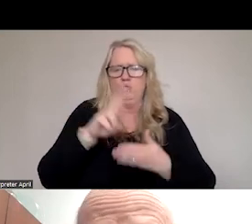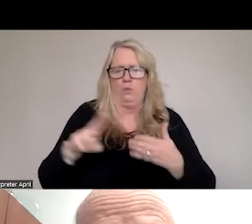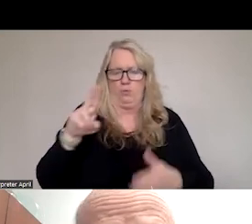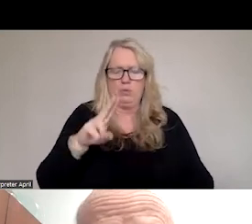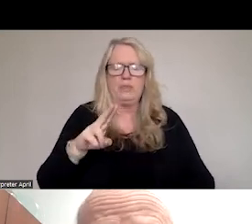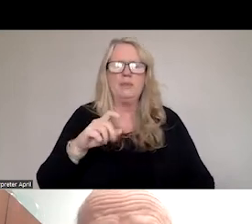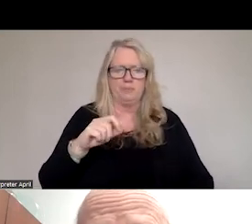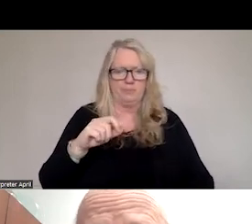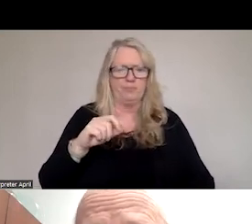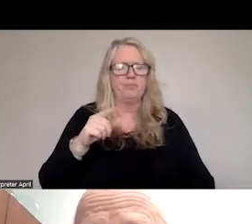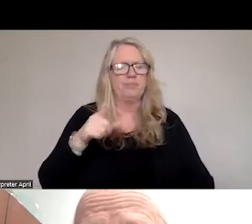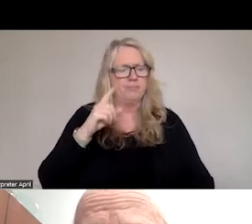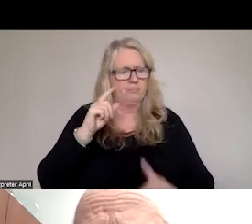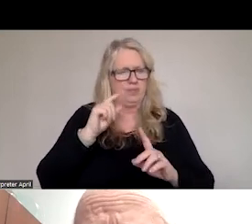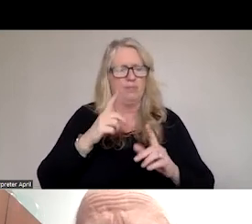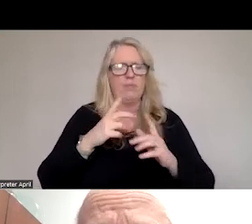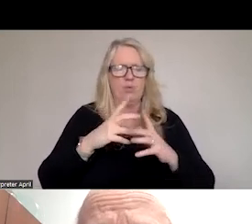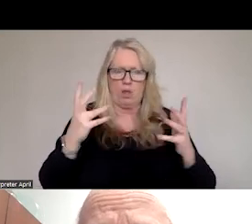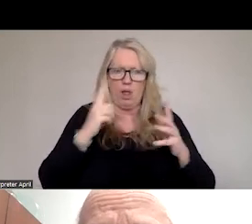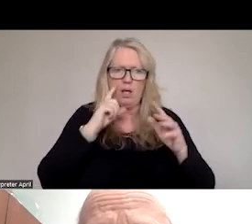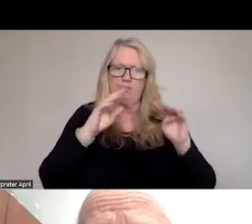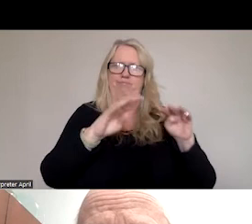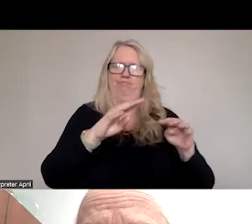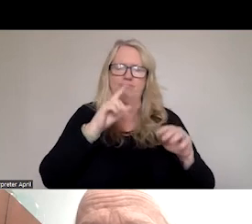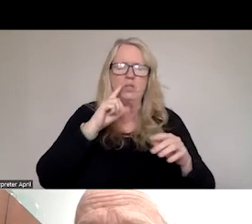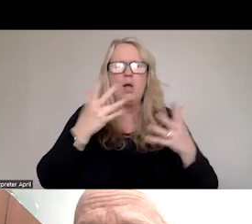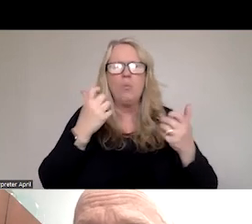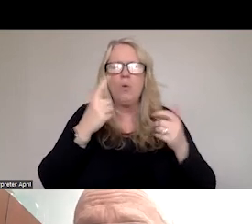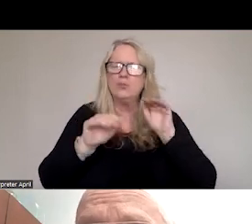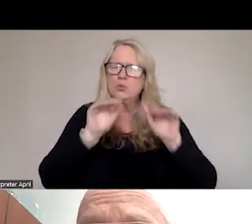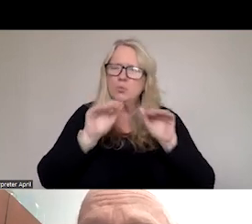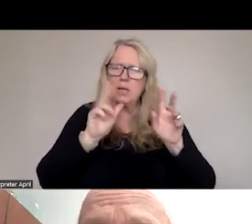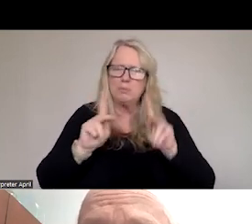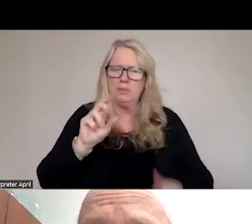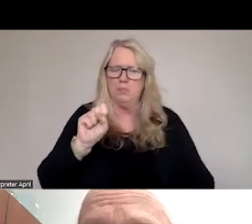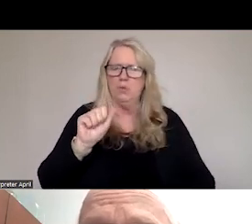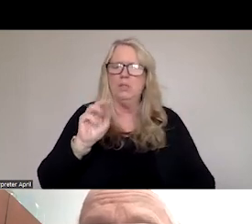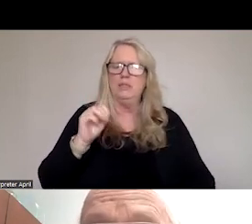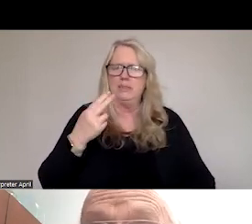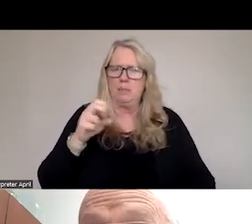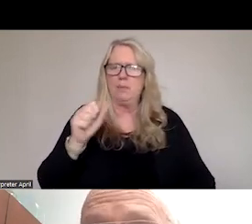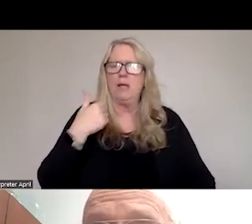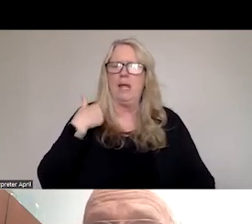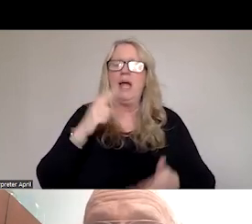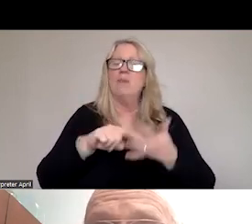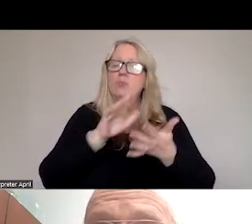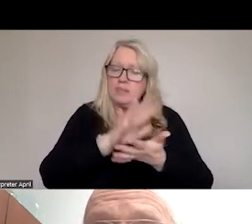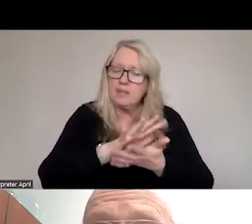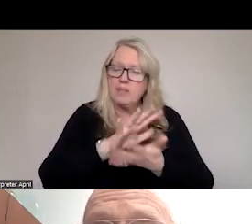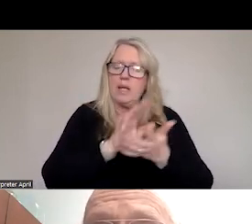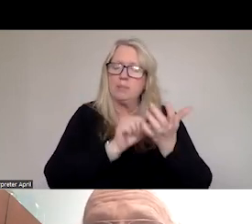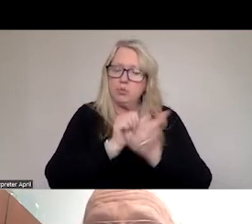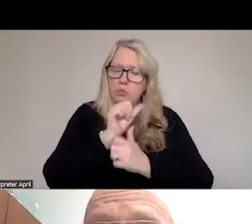that got a lot of attention. So I just want to remind people that SAMHSA has a campus suicide prevention